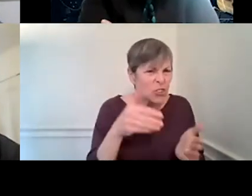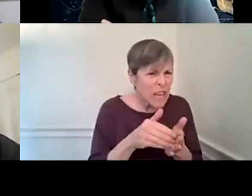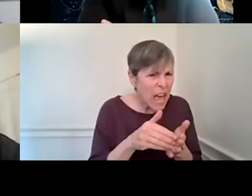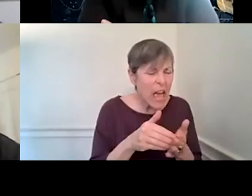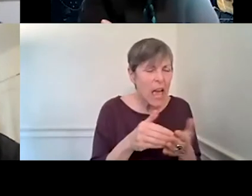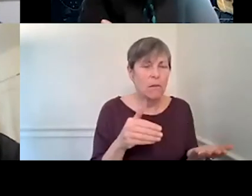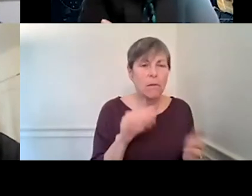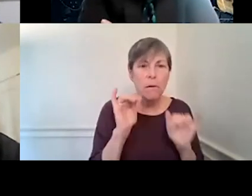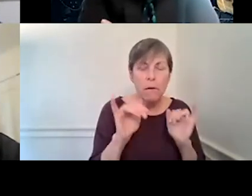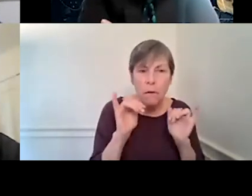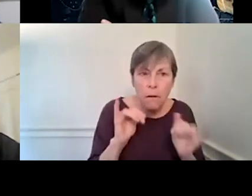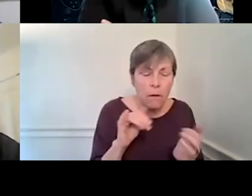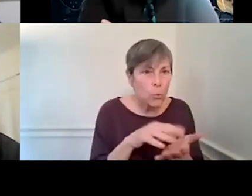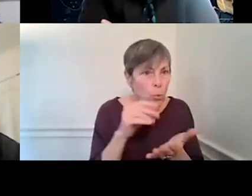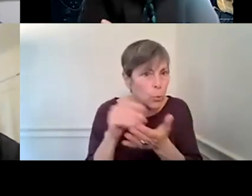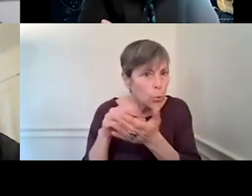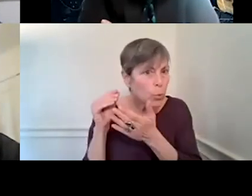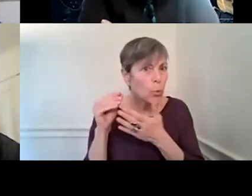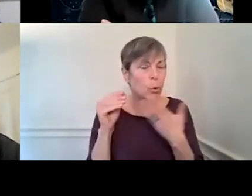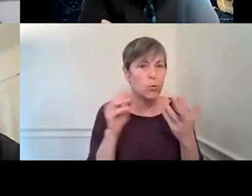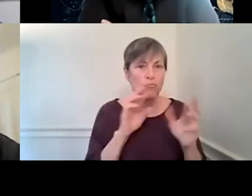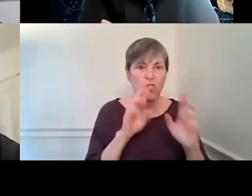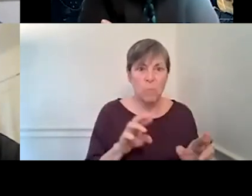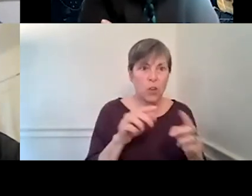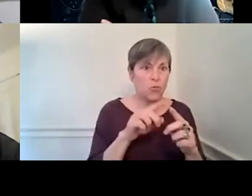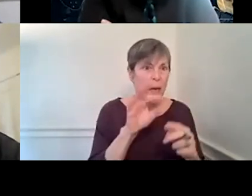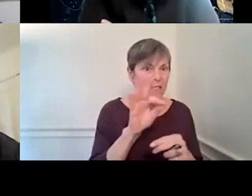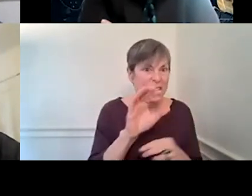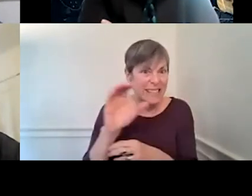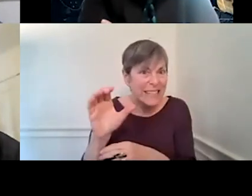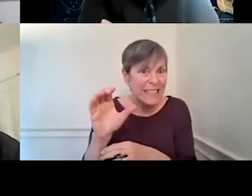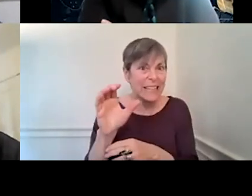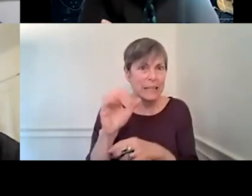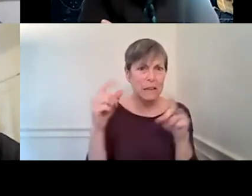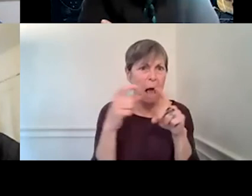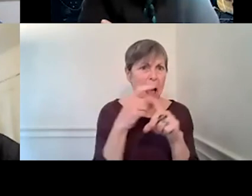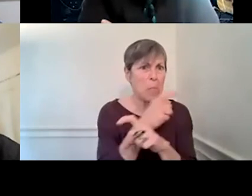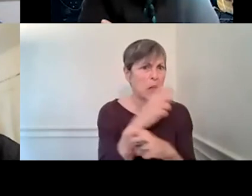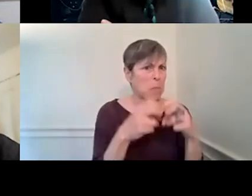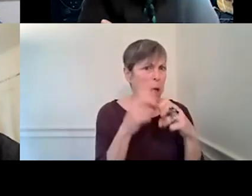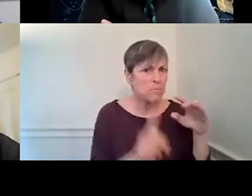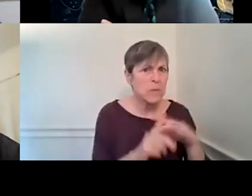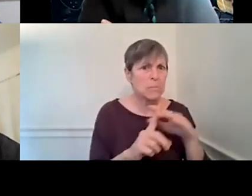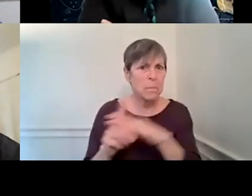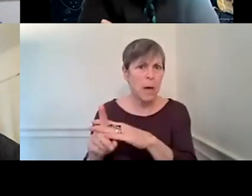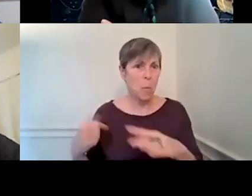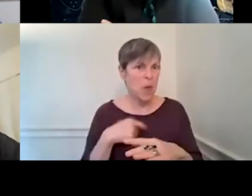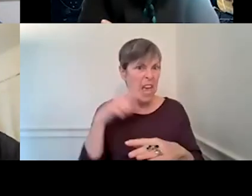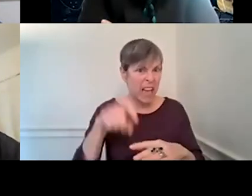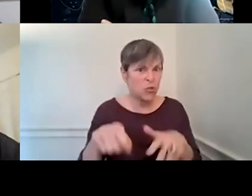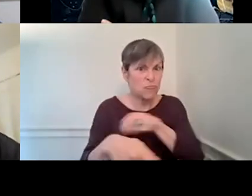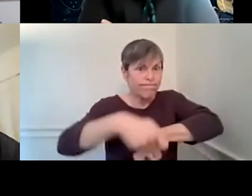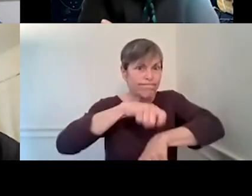SEC and responding to complex questions that, you know, large clients